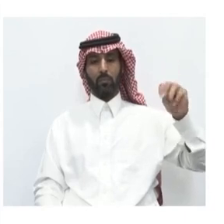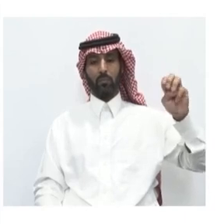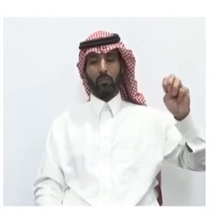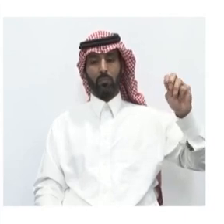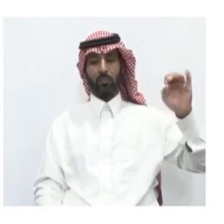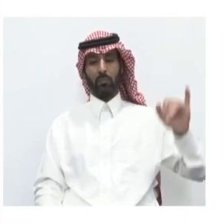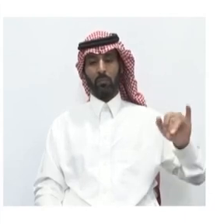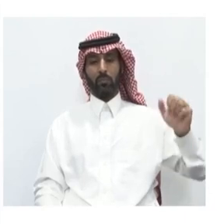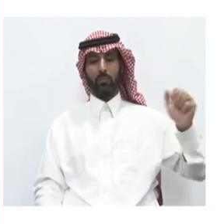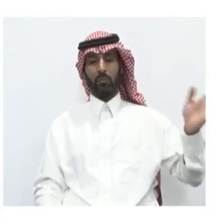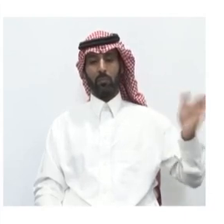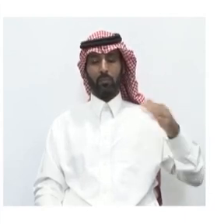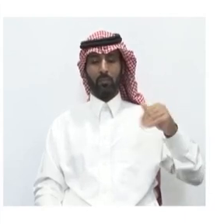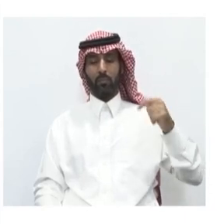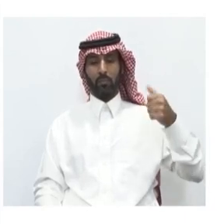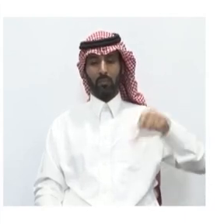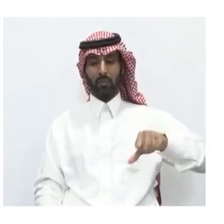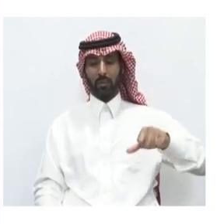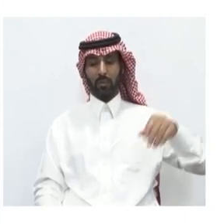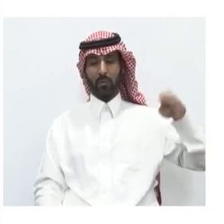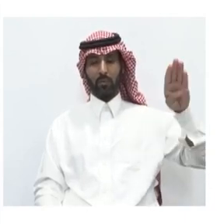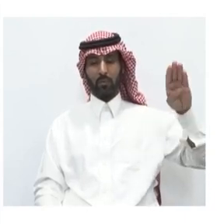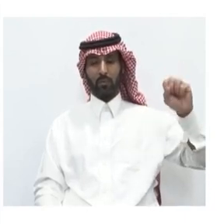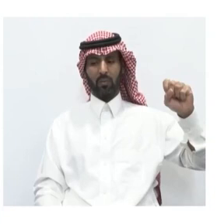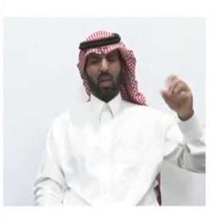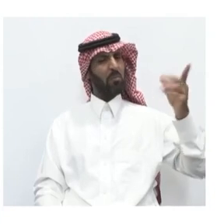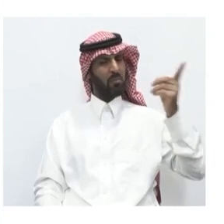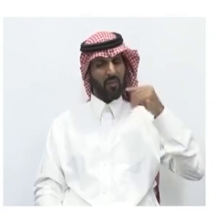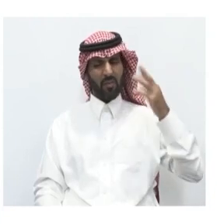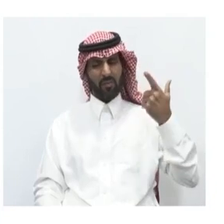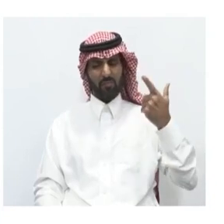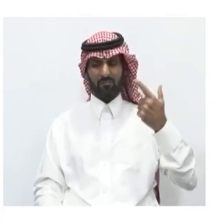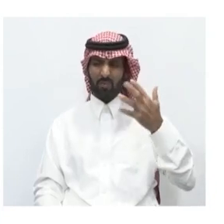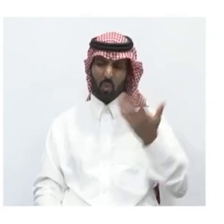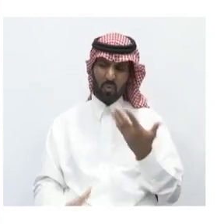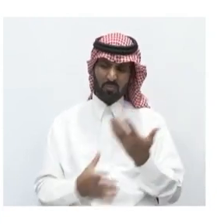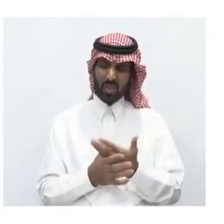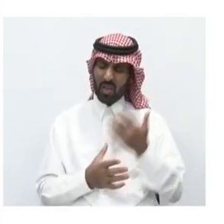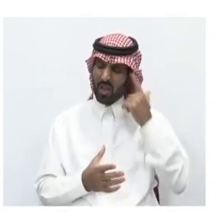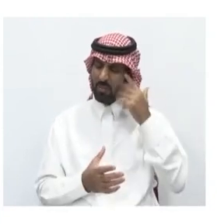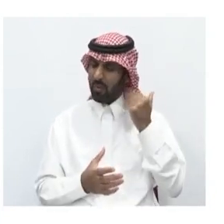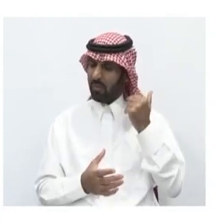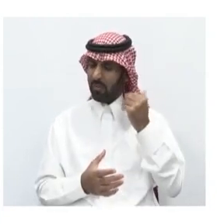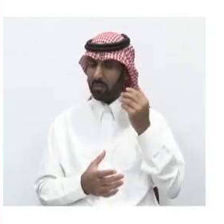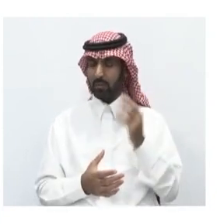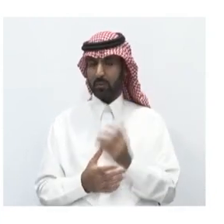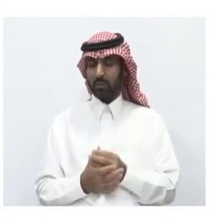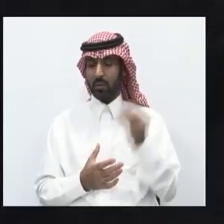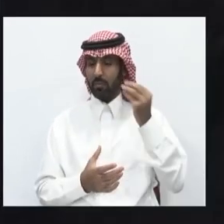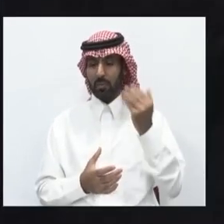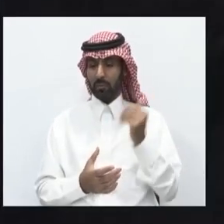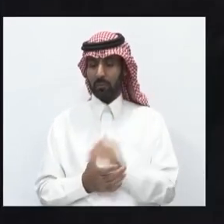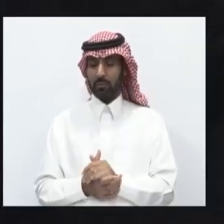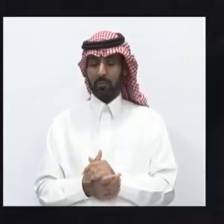crummy. I don't get it. I don't get it. It means that I don't understand. When you don't understand